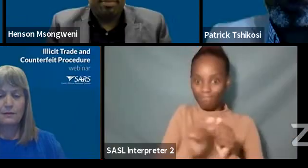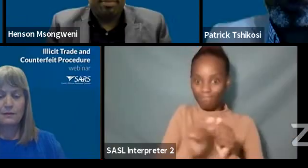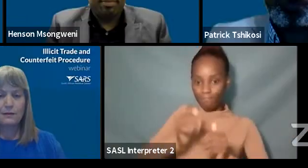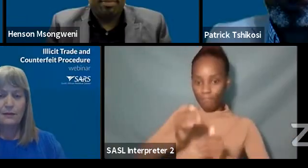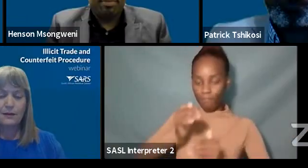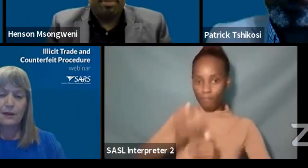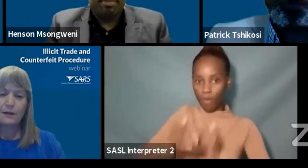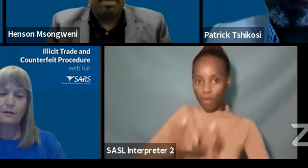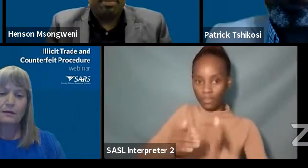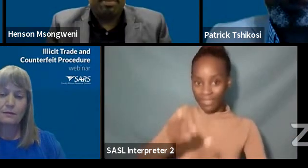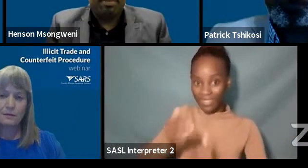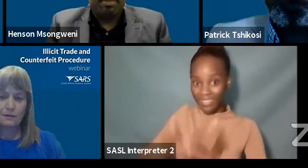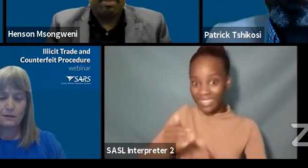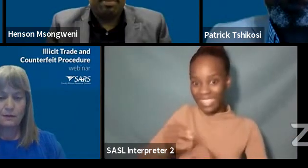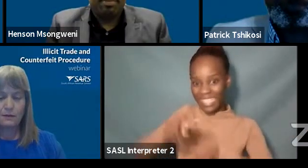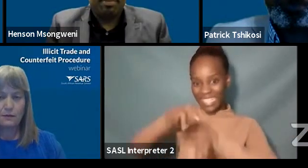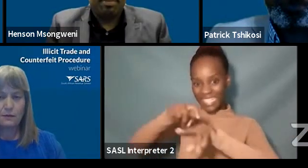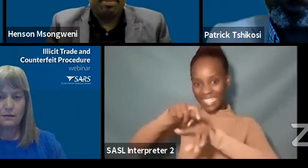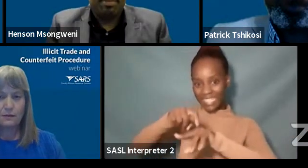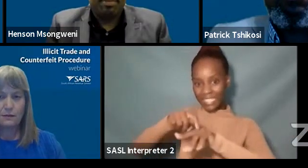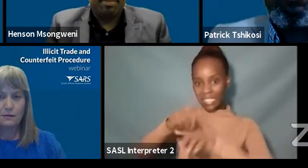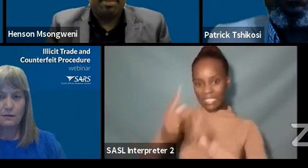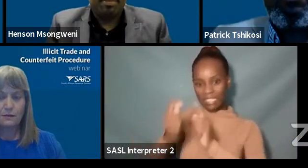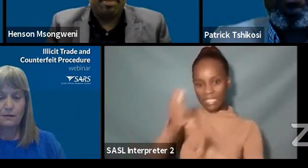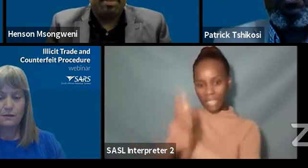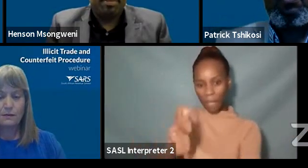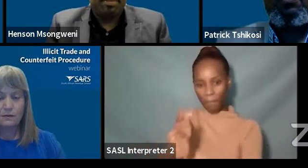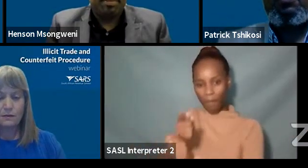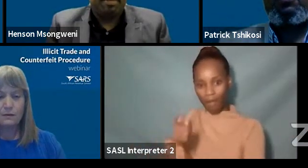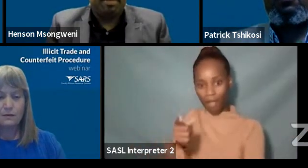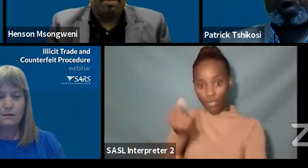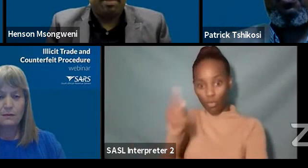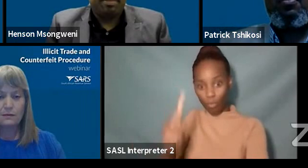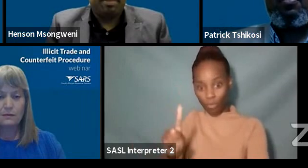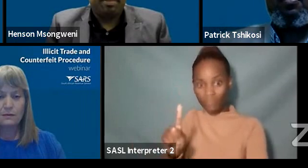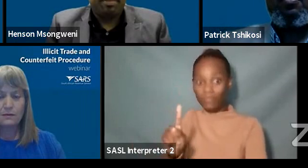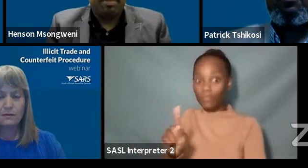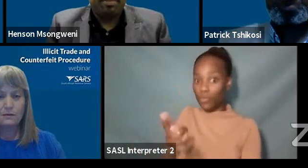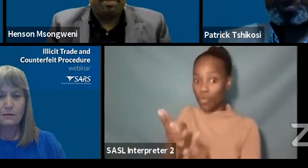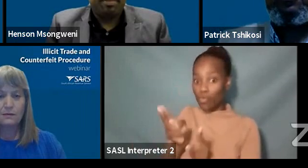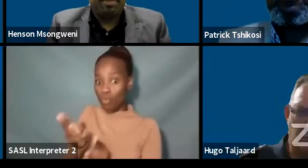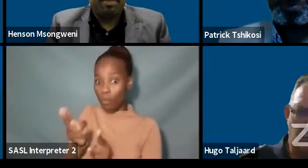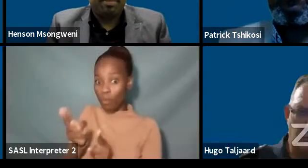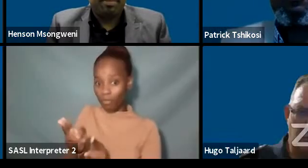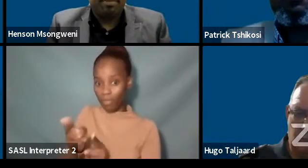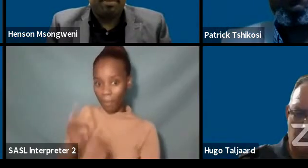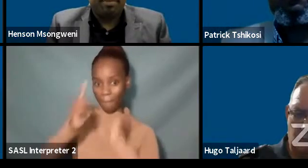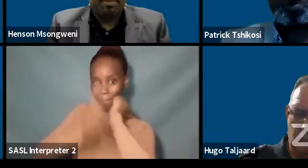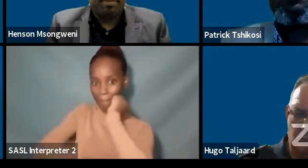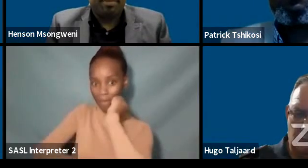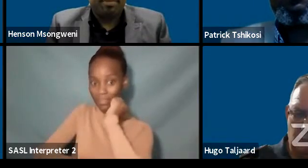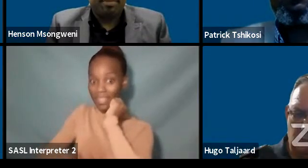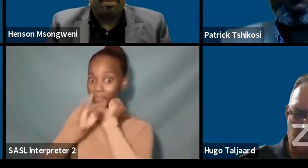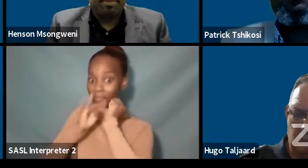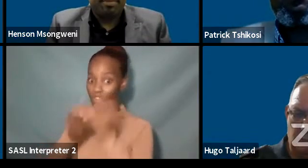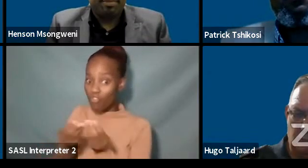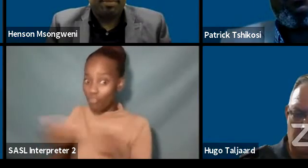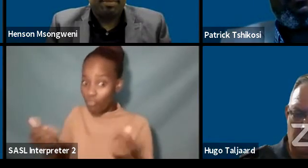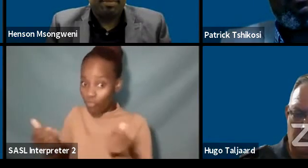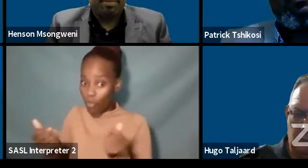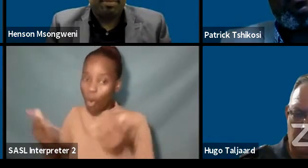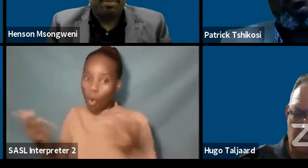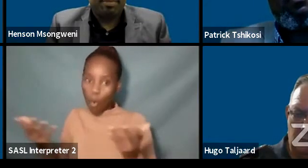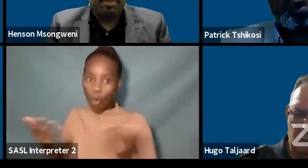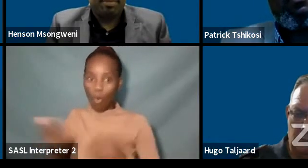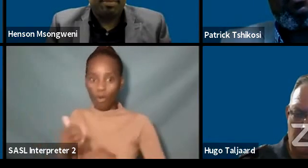based on the nature of the contravention, it would warrant a nominal penalty, and the matter can be resolved at that level administratively